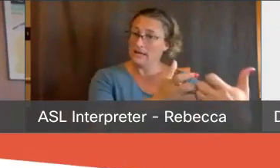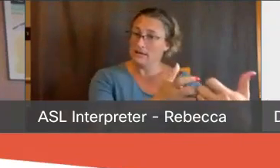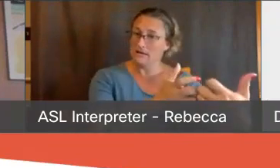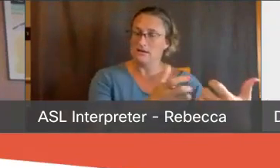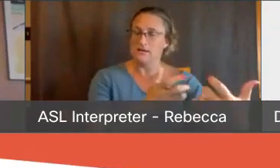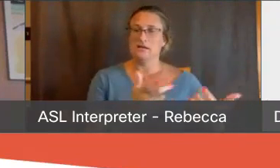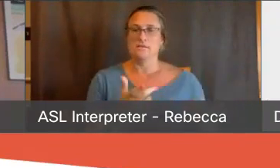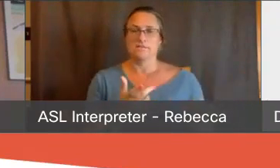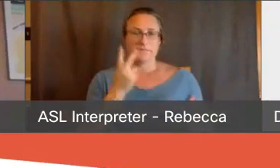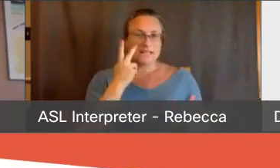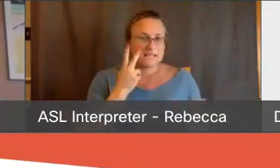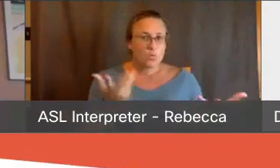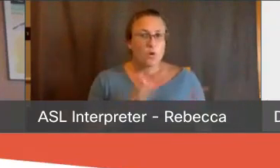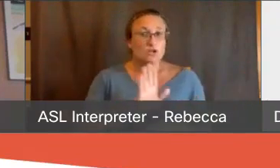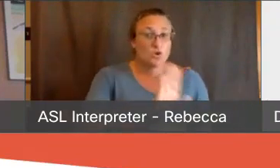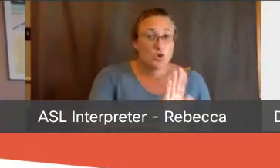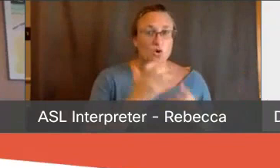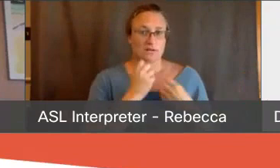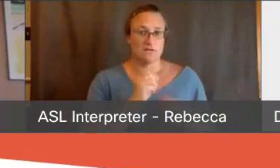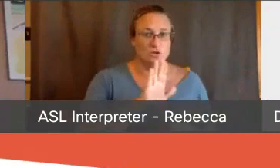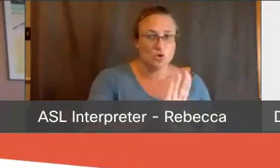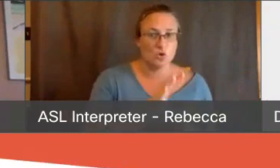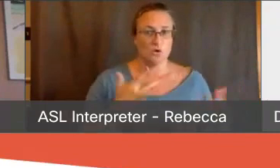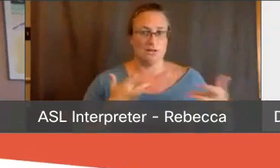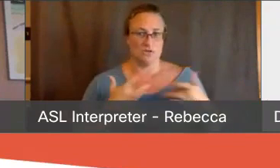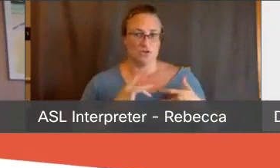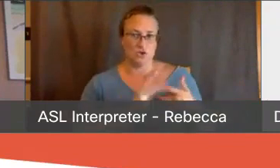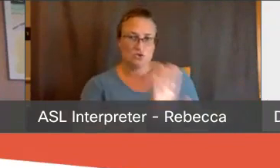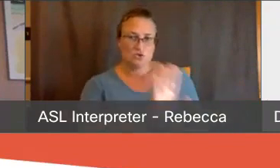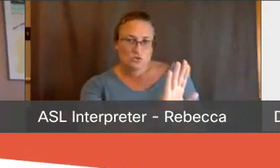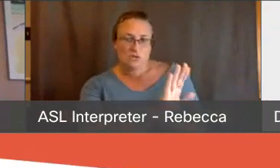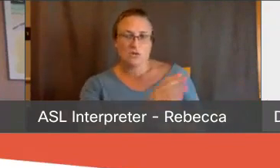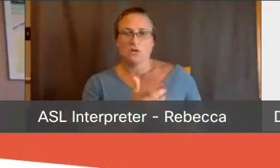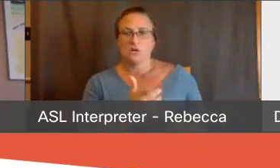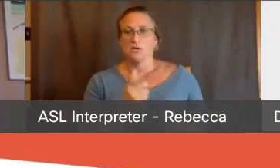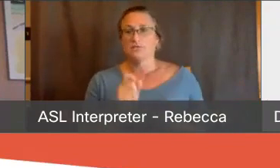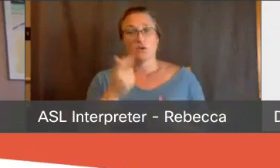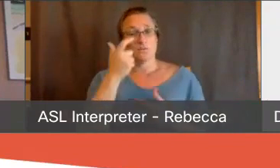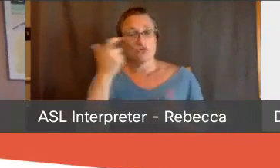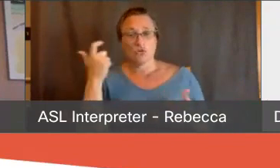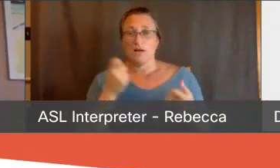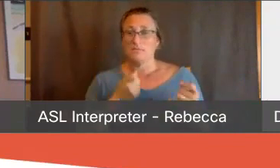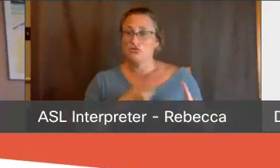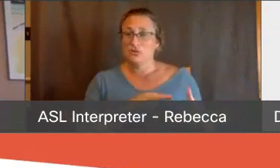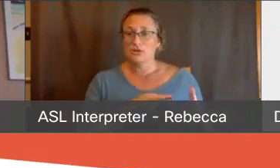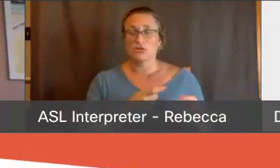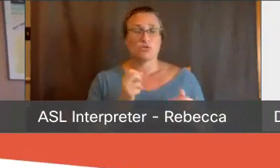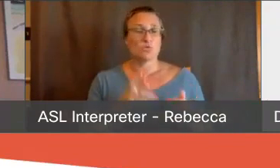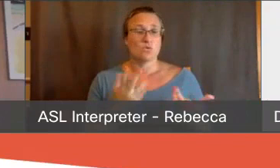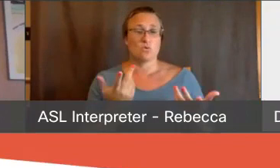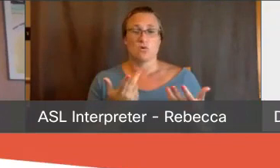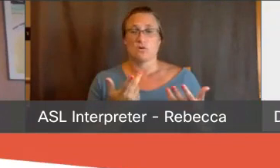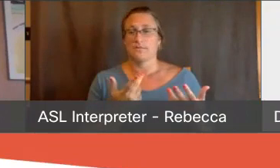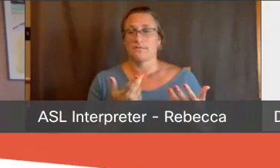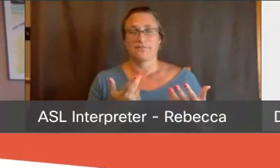on the issues that they care about, or if there's something that they're concerned about, whether we're talking about, like I said, trauma triggers with that client, or if we're talking about someone